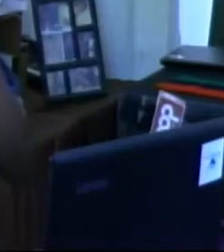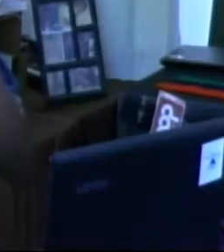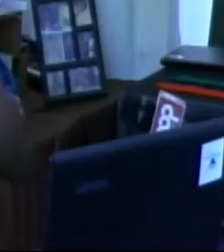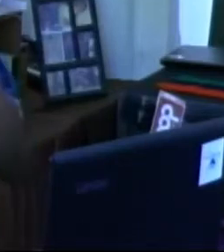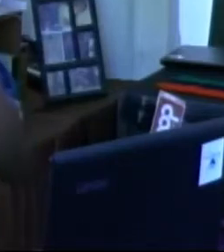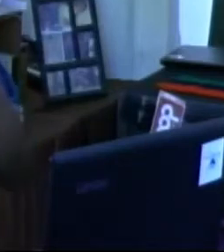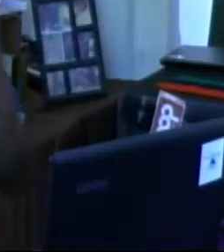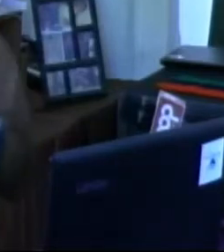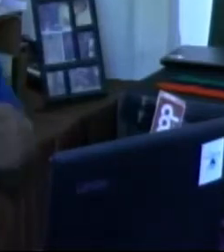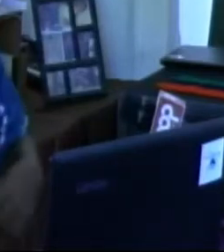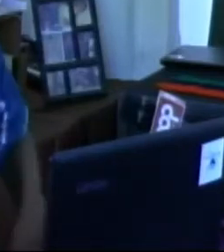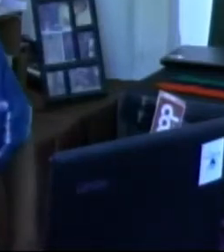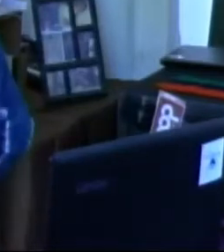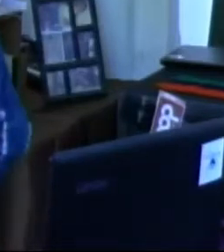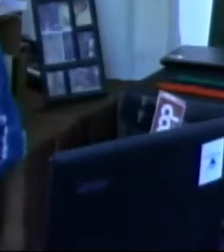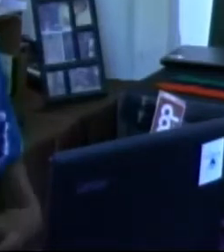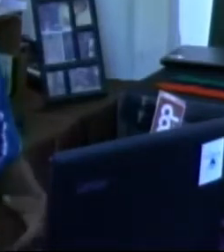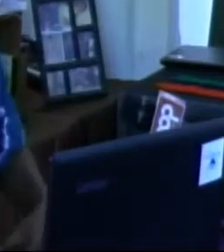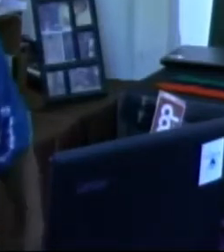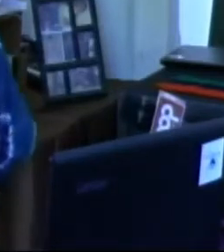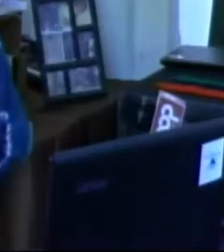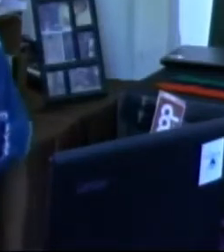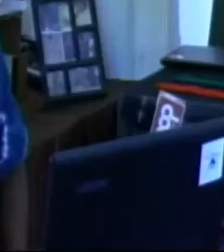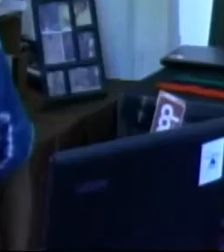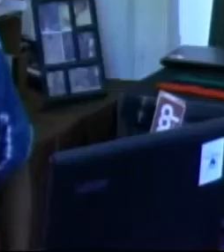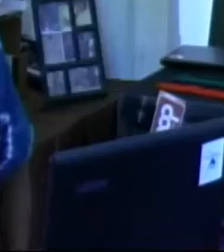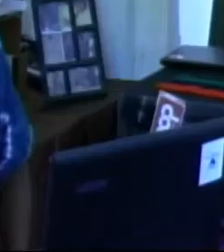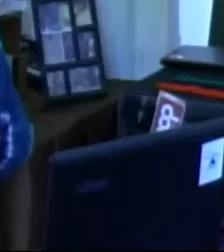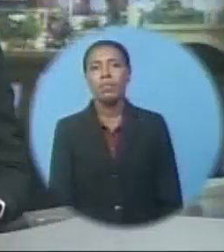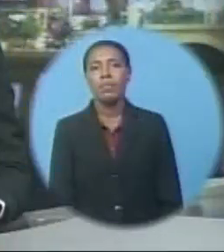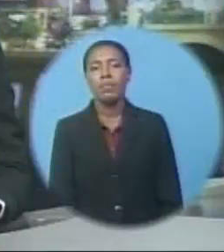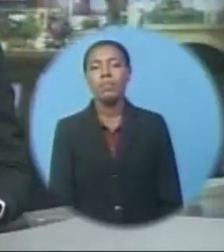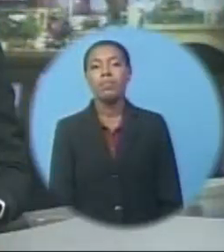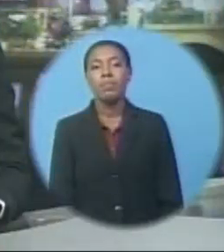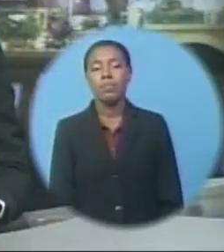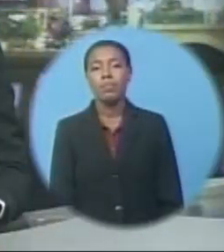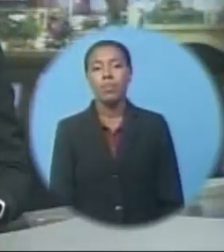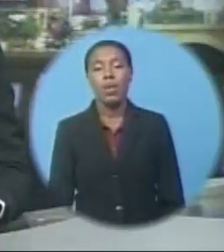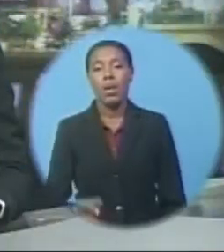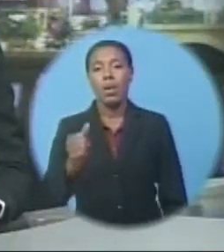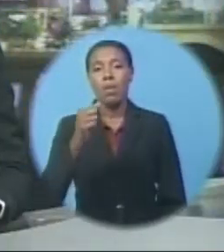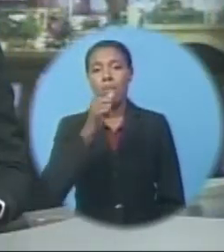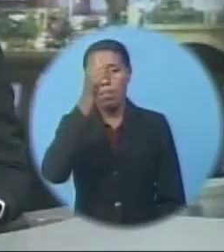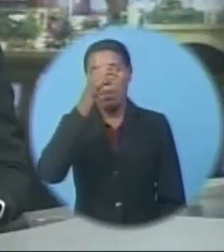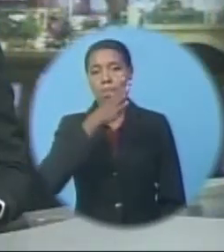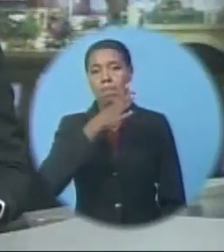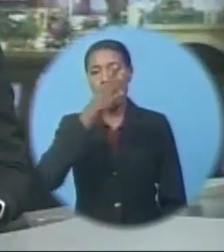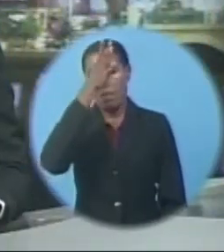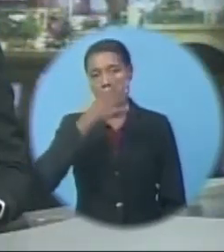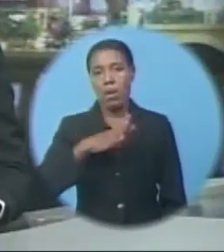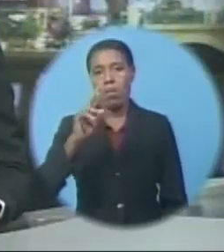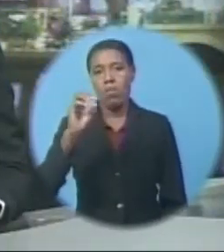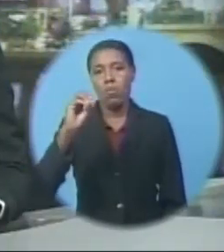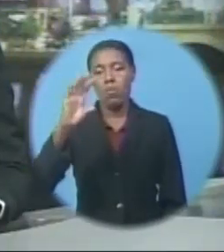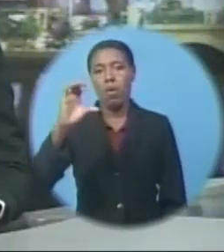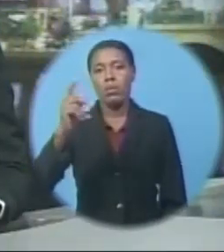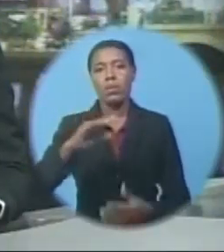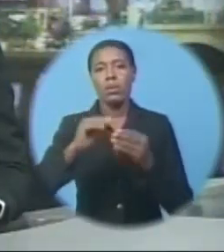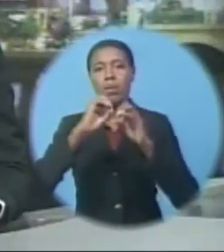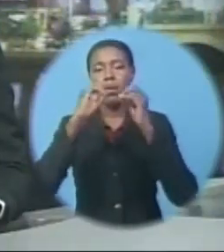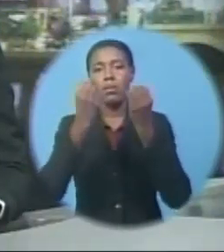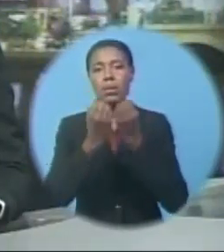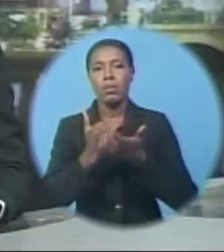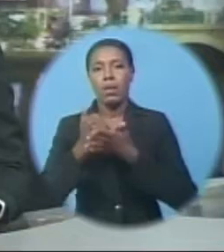administering the areas of their curricula. Mr. Rock says his organization has helped at least 4